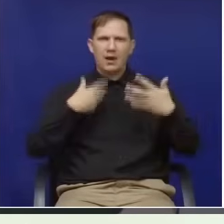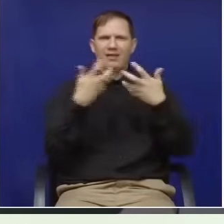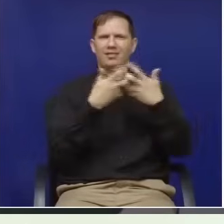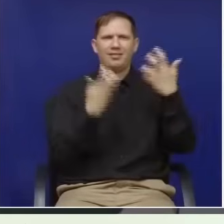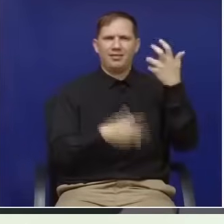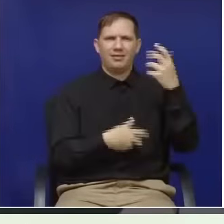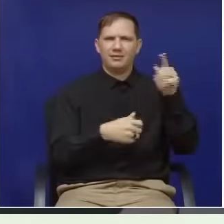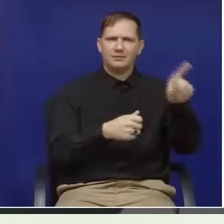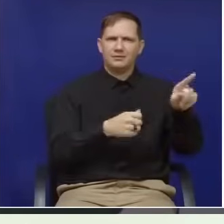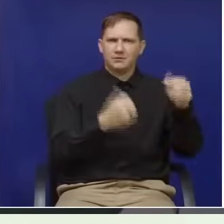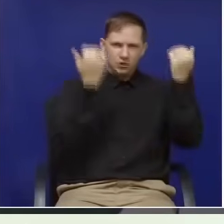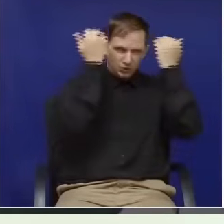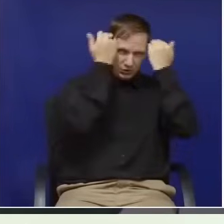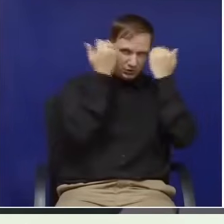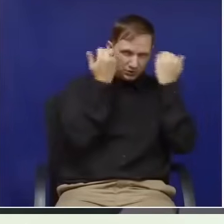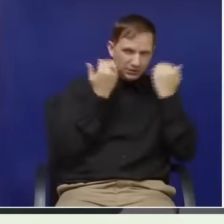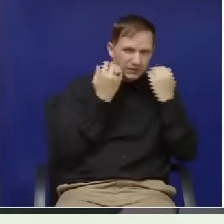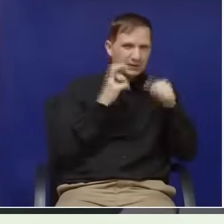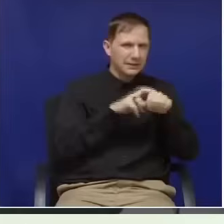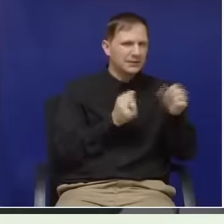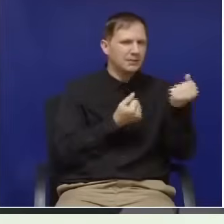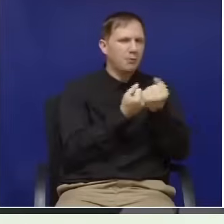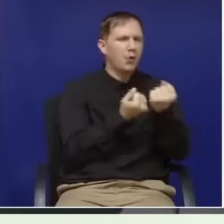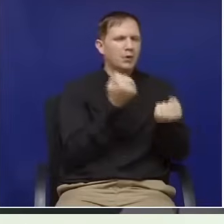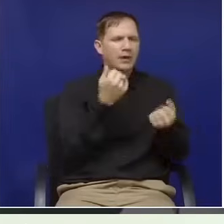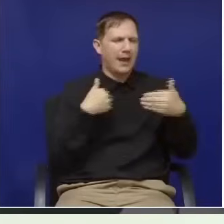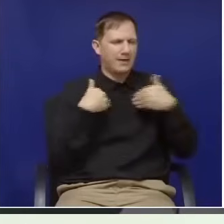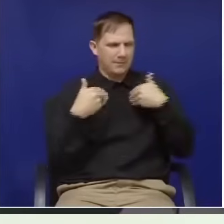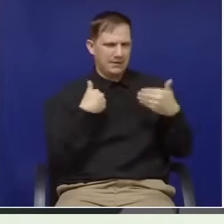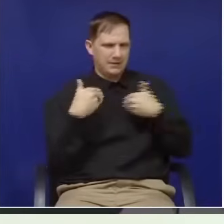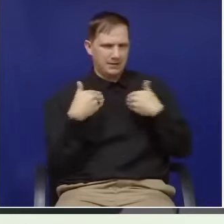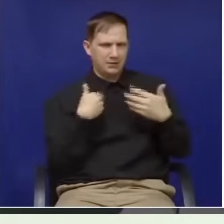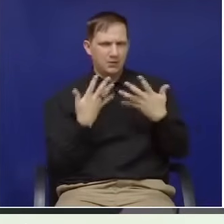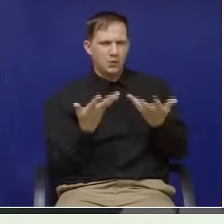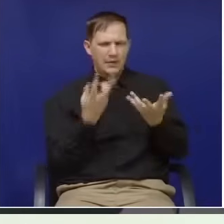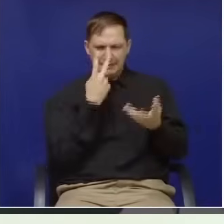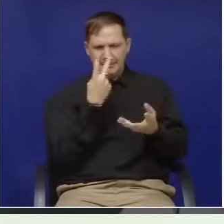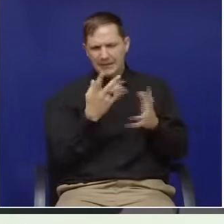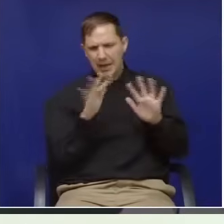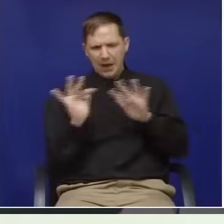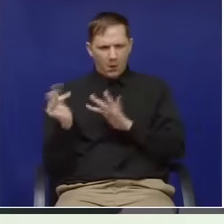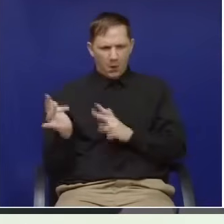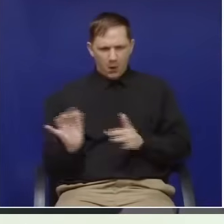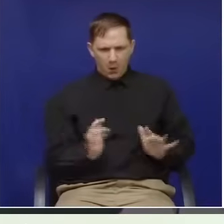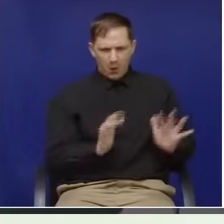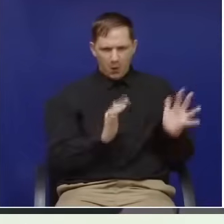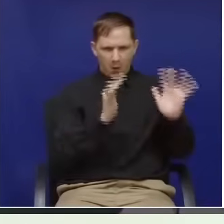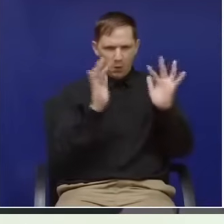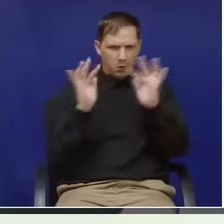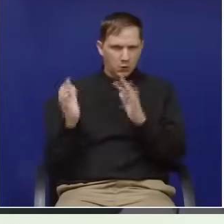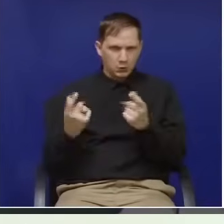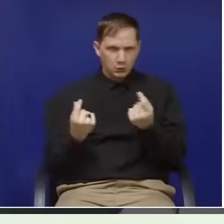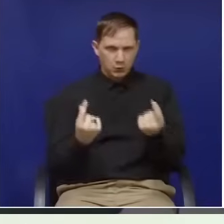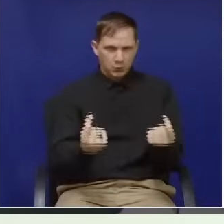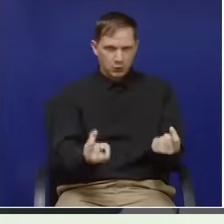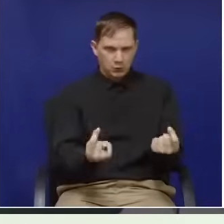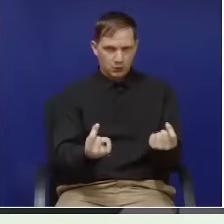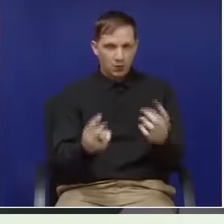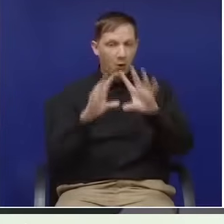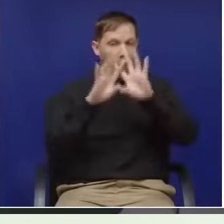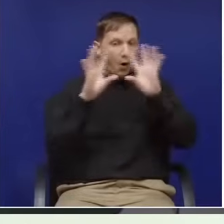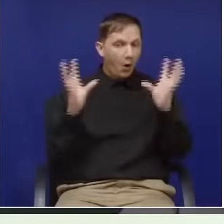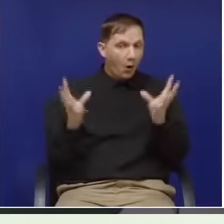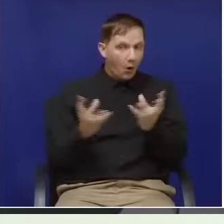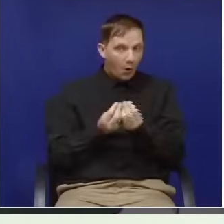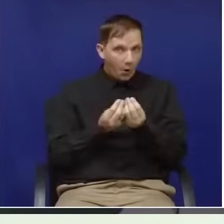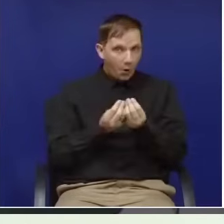in terms of administration. So we're also looking at transitional mechanisms. So all those things are a support mechanisms that we are